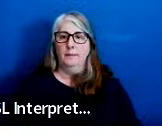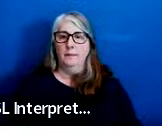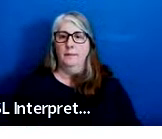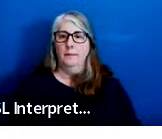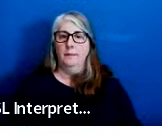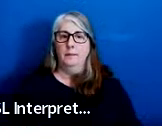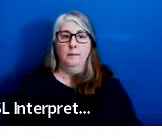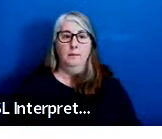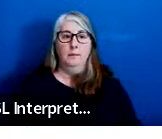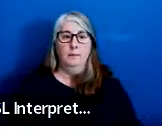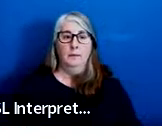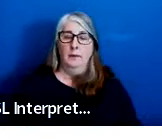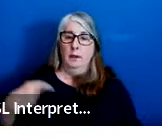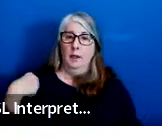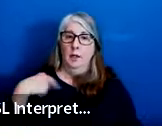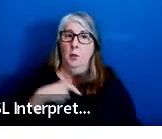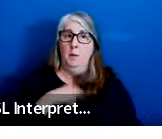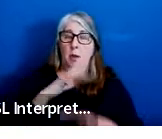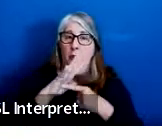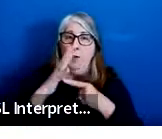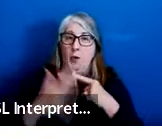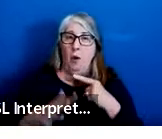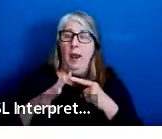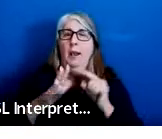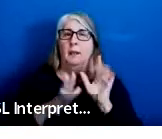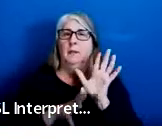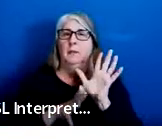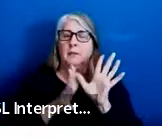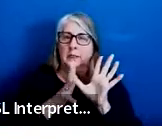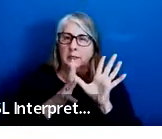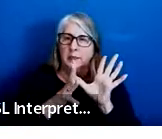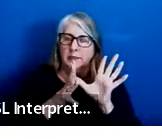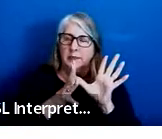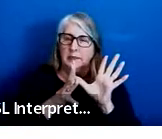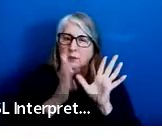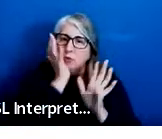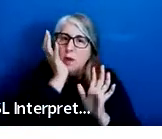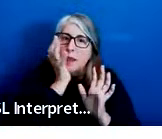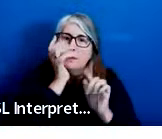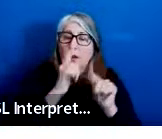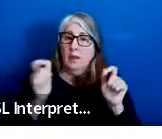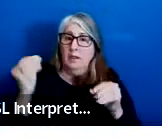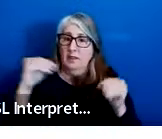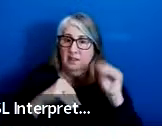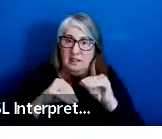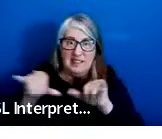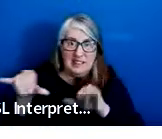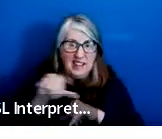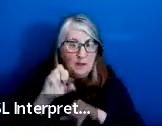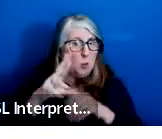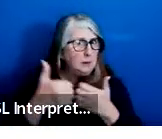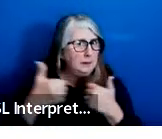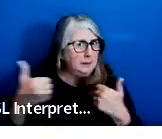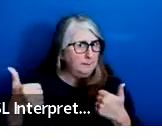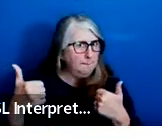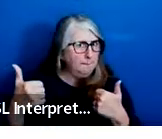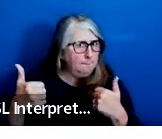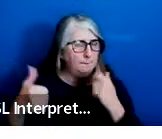Do we place the yard trim and compost materials in the same container now, or should they be separated?